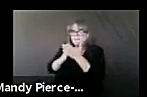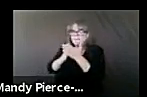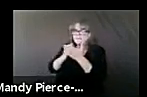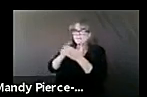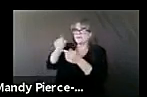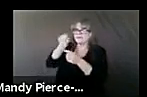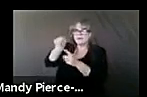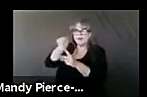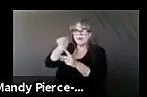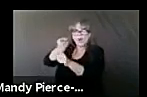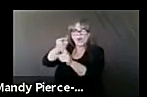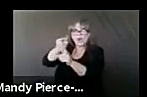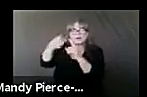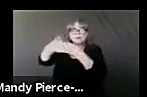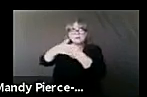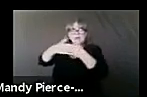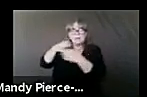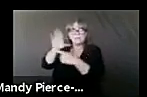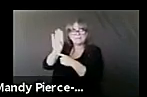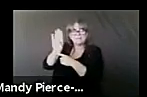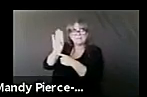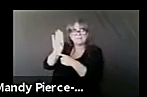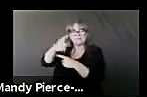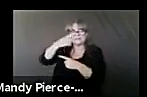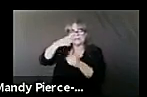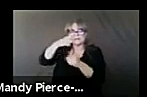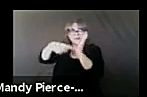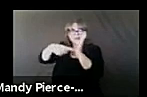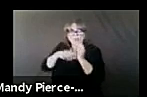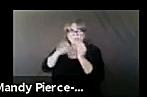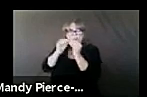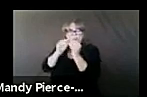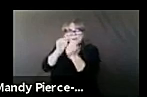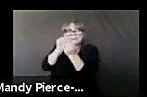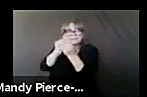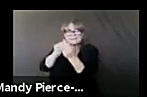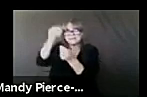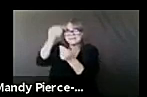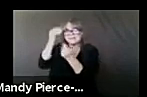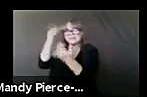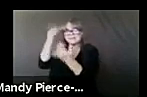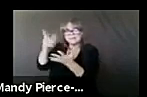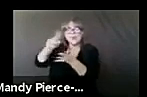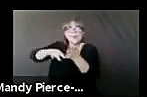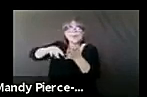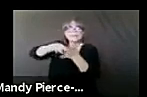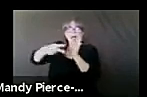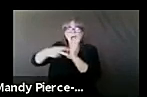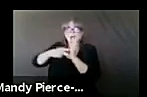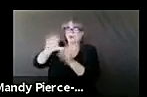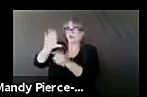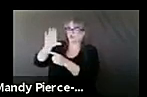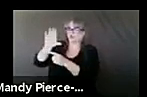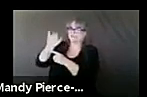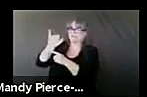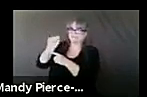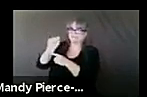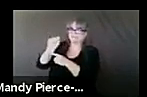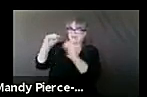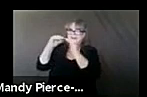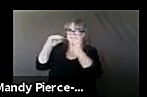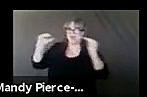provide a more granular definition of a crisis level of care as articulated in the CSC? Is there